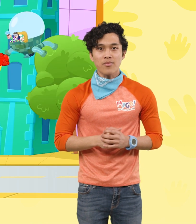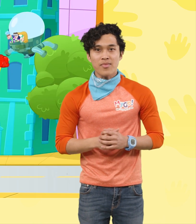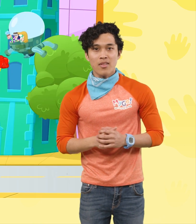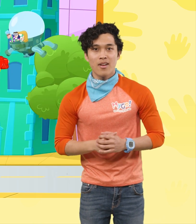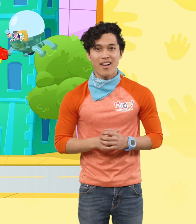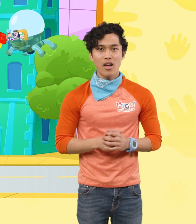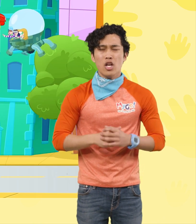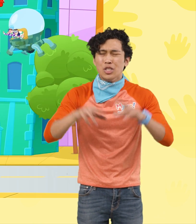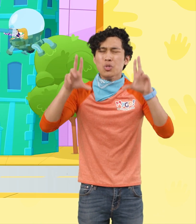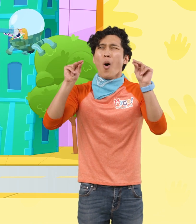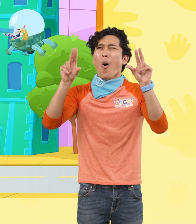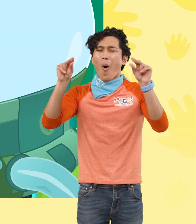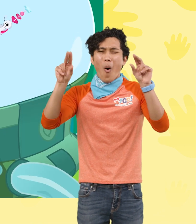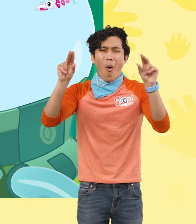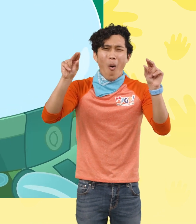No